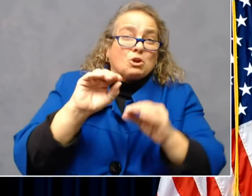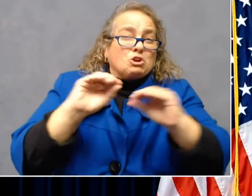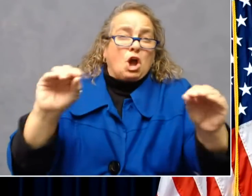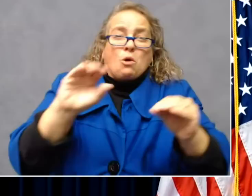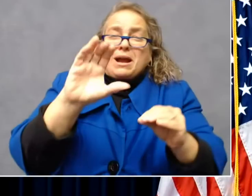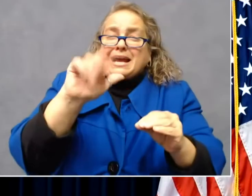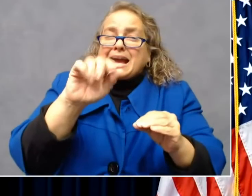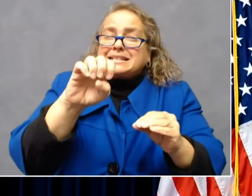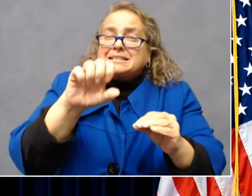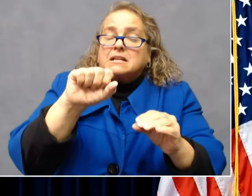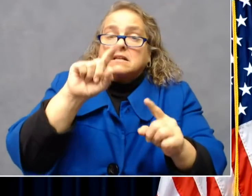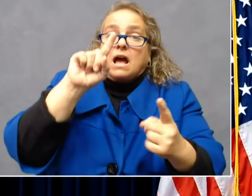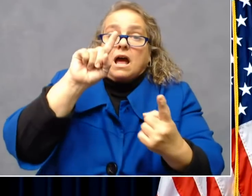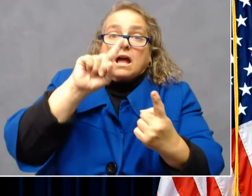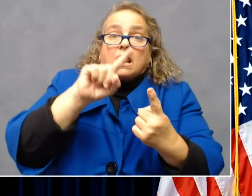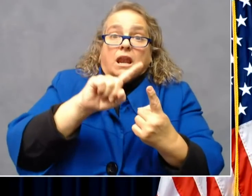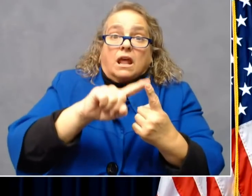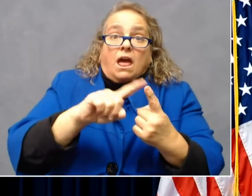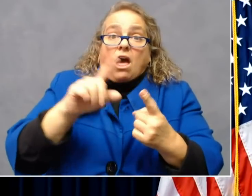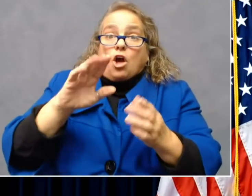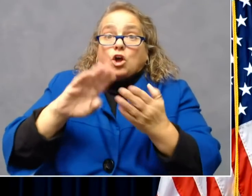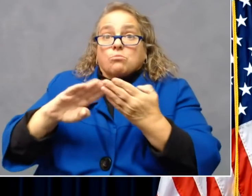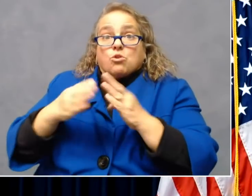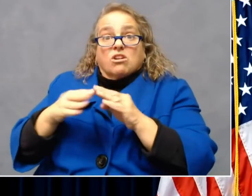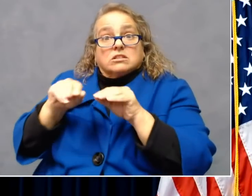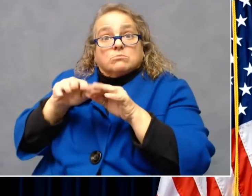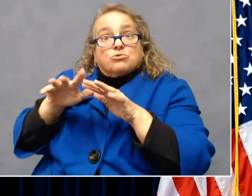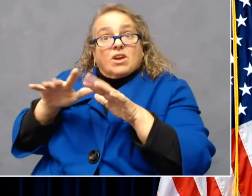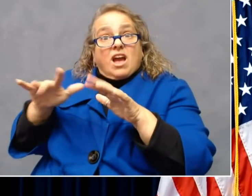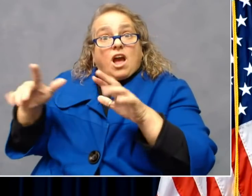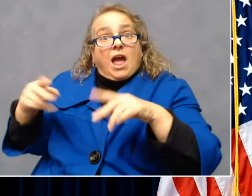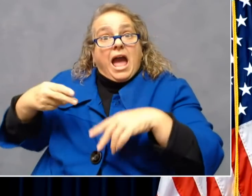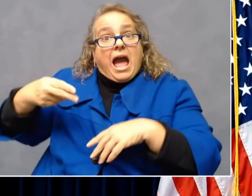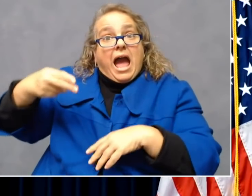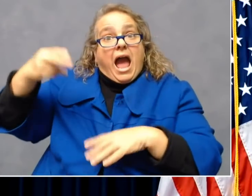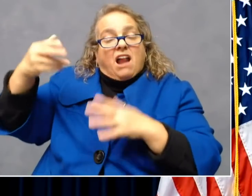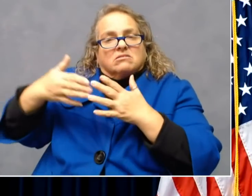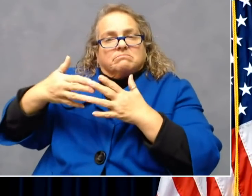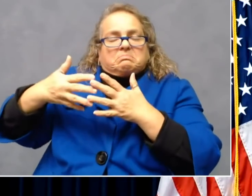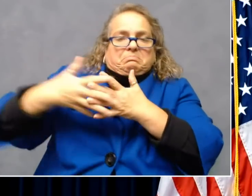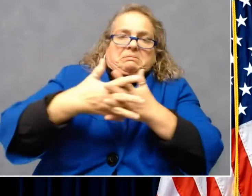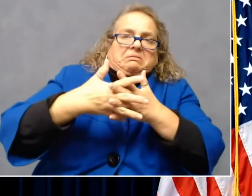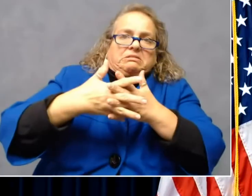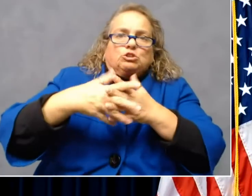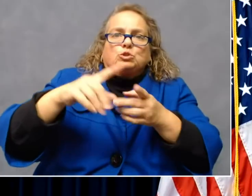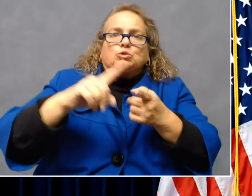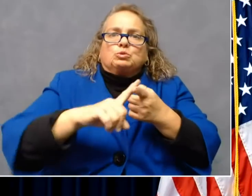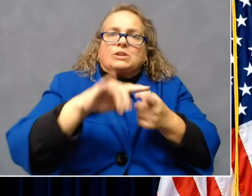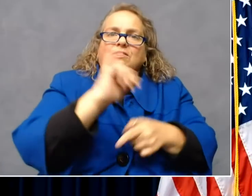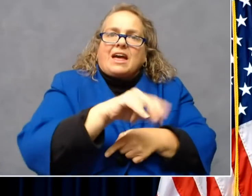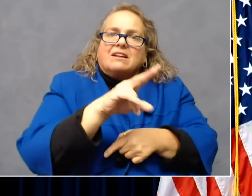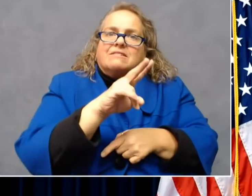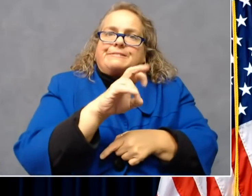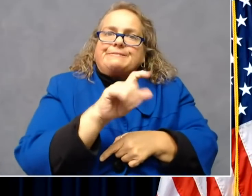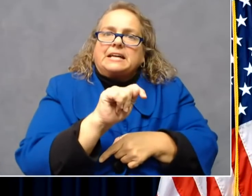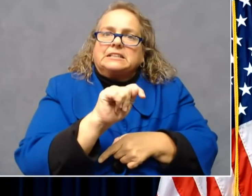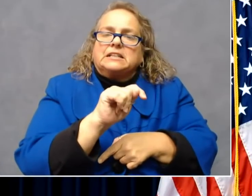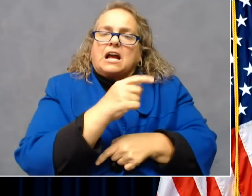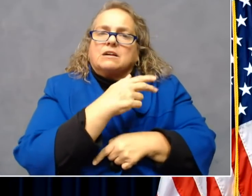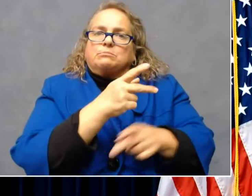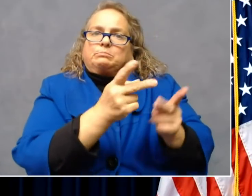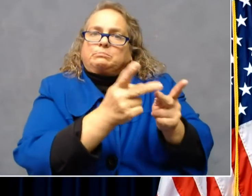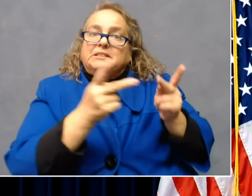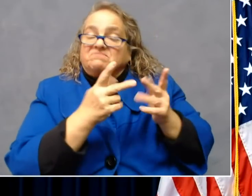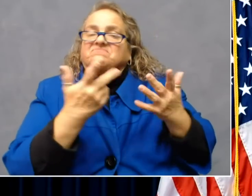Because of community spread, 31 individuals who fought for us that we have lost. We still have 2 active cases